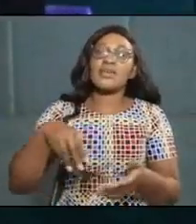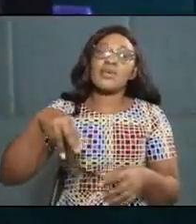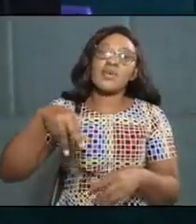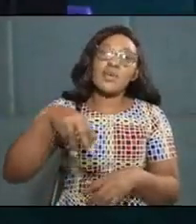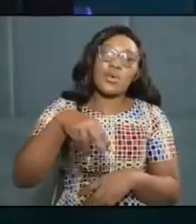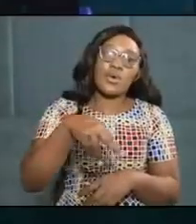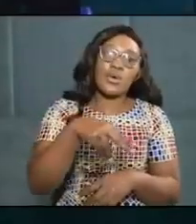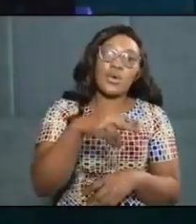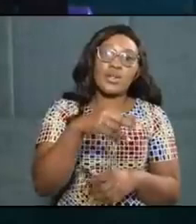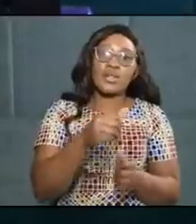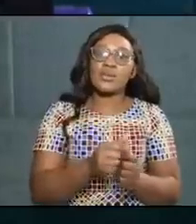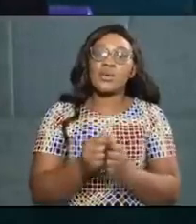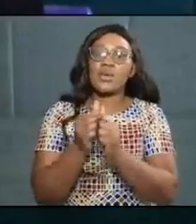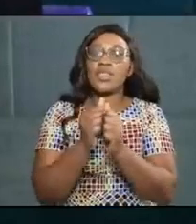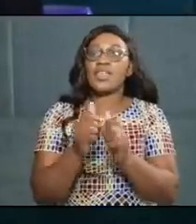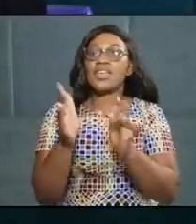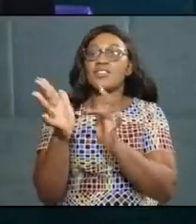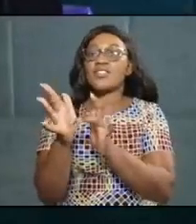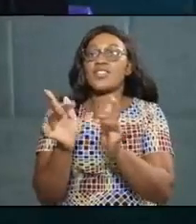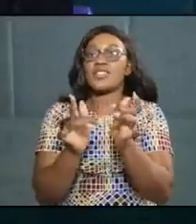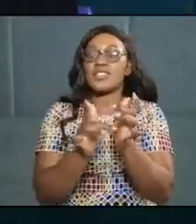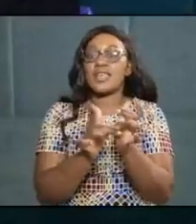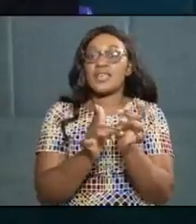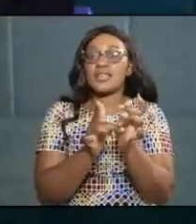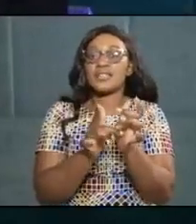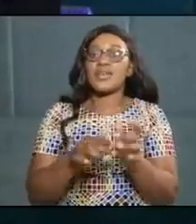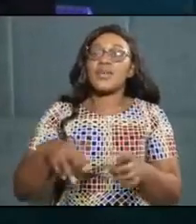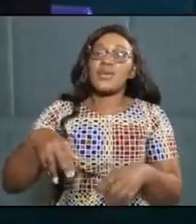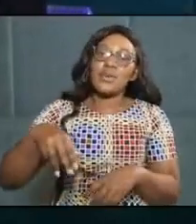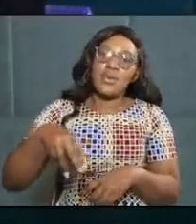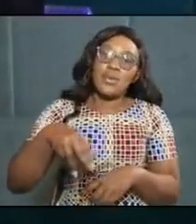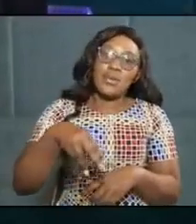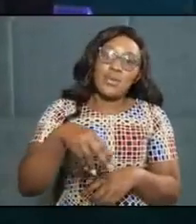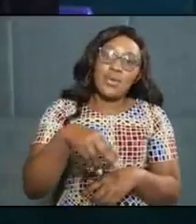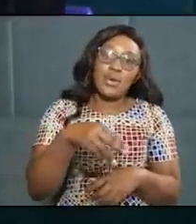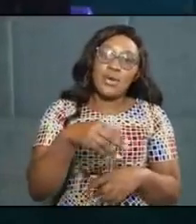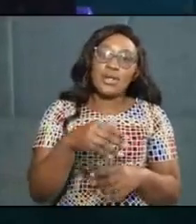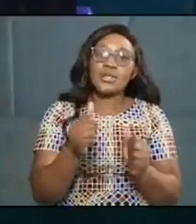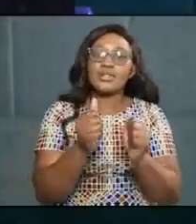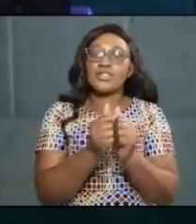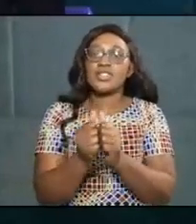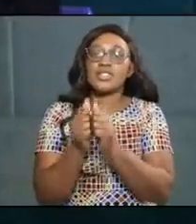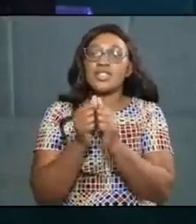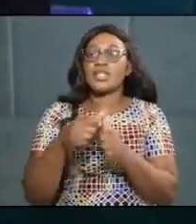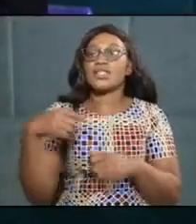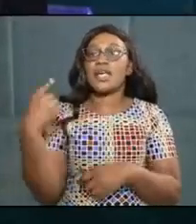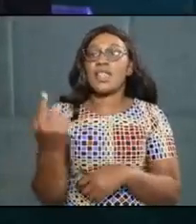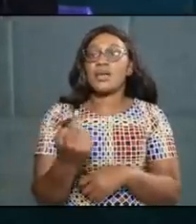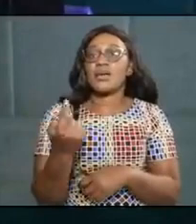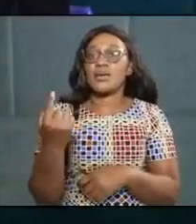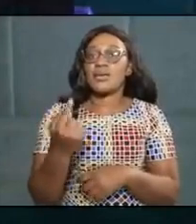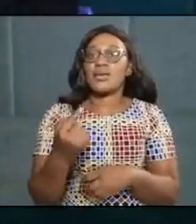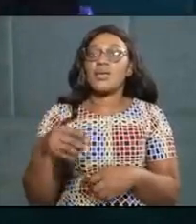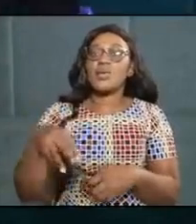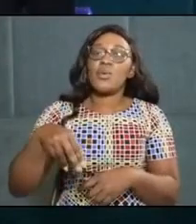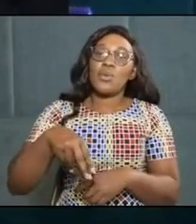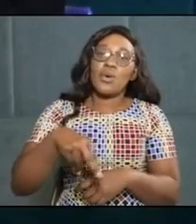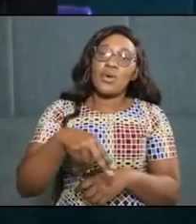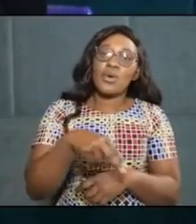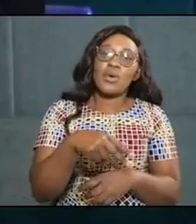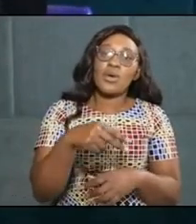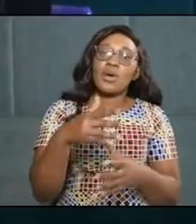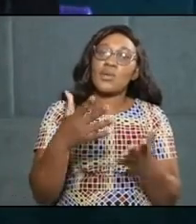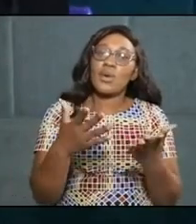walking with Jesus, walking with Jesus alone. Walking in